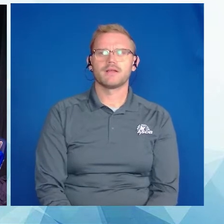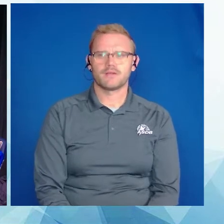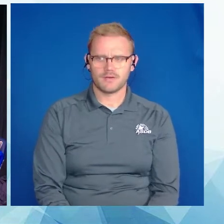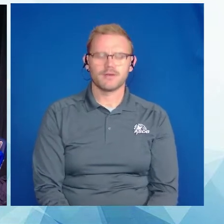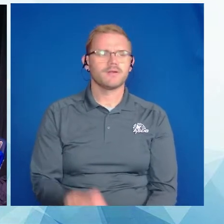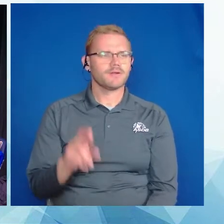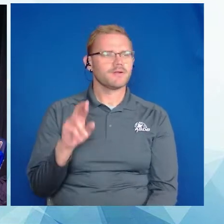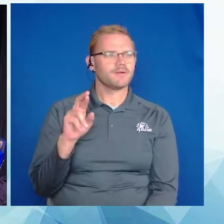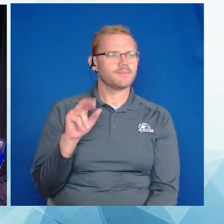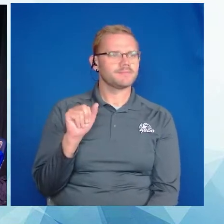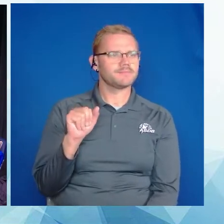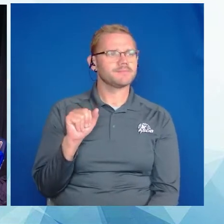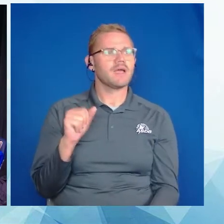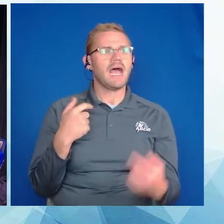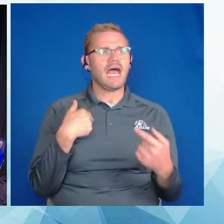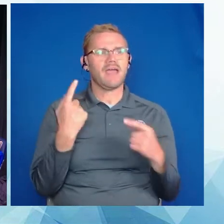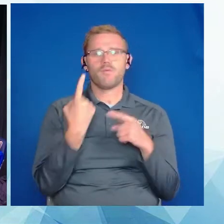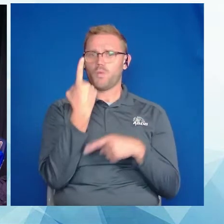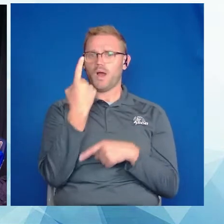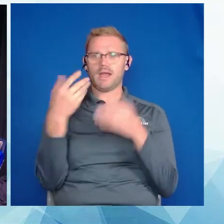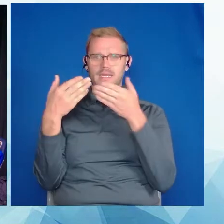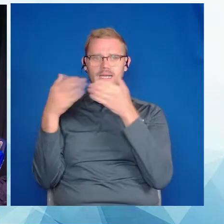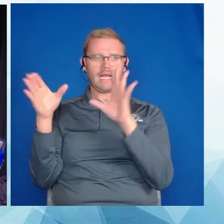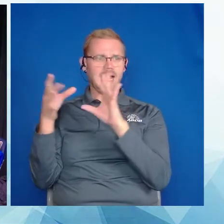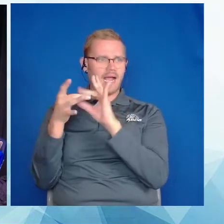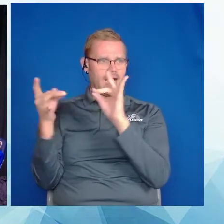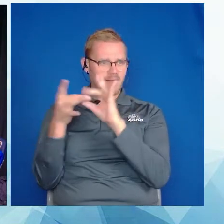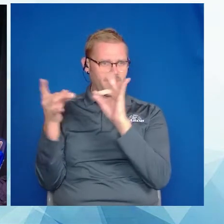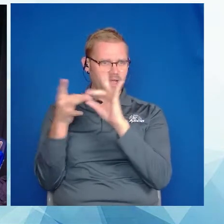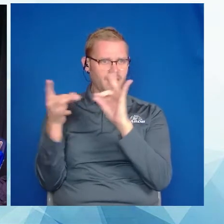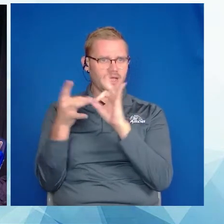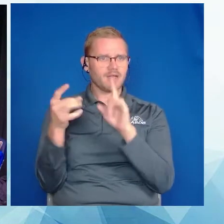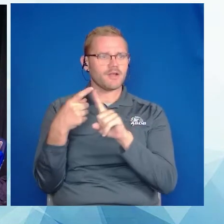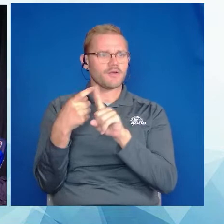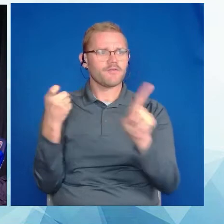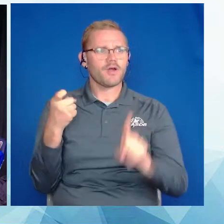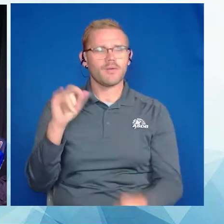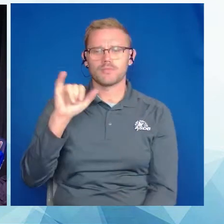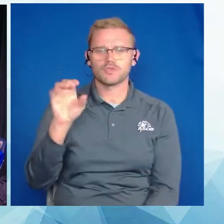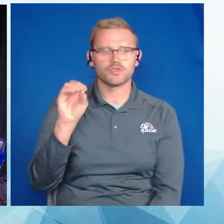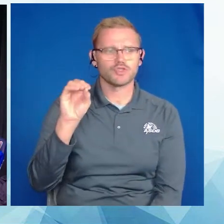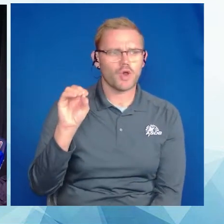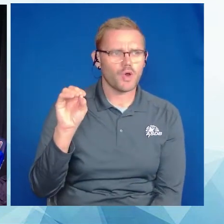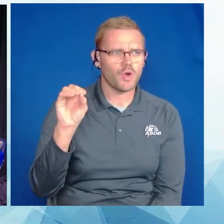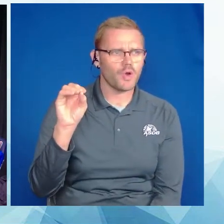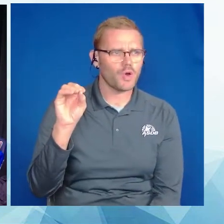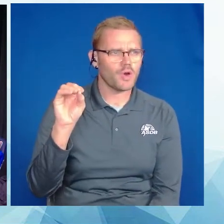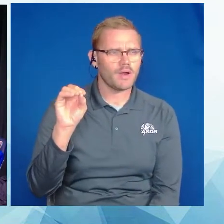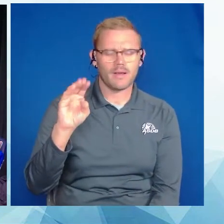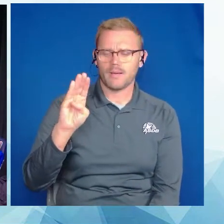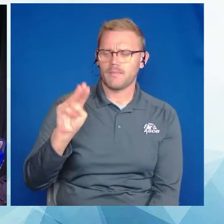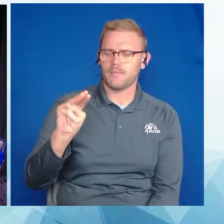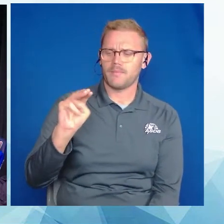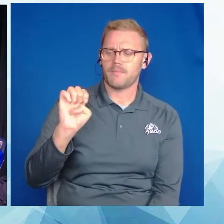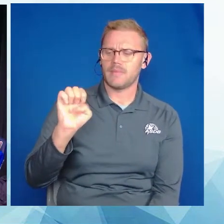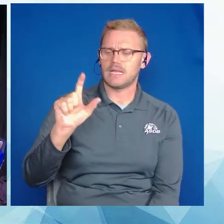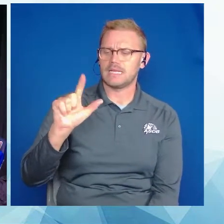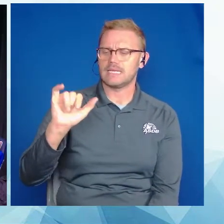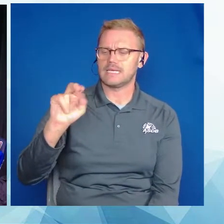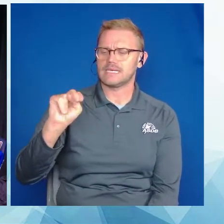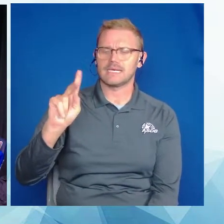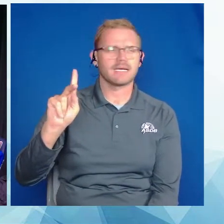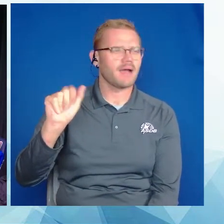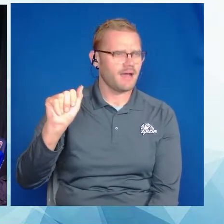one agenda, one public comment, and it's from Joe Malinka.